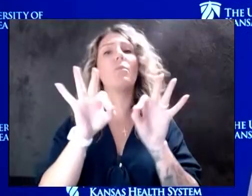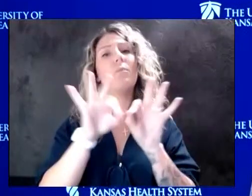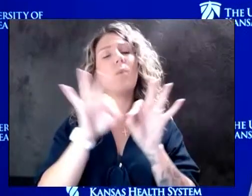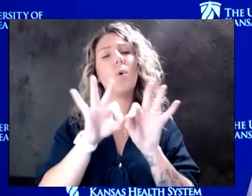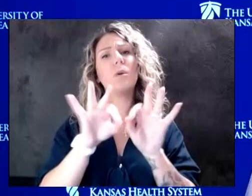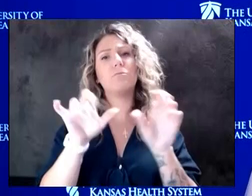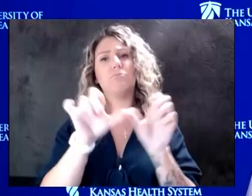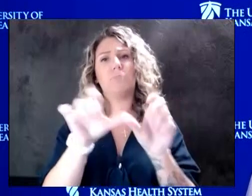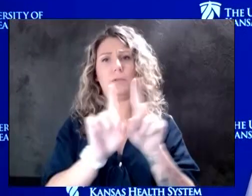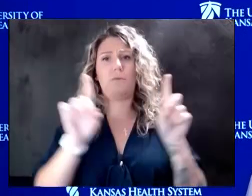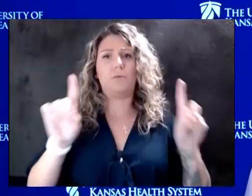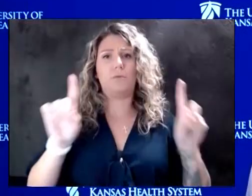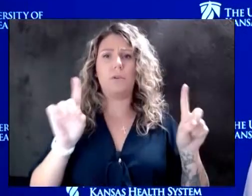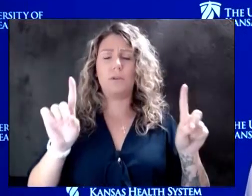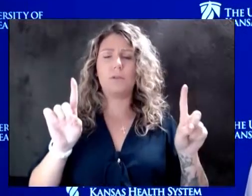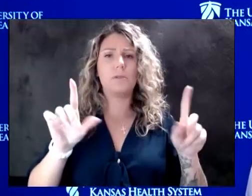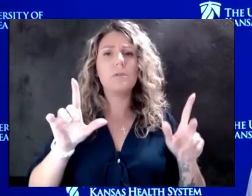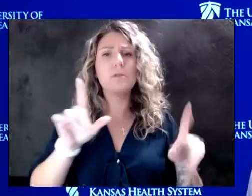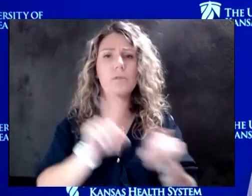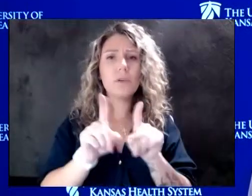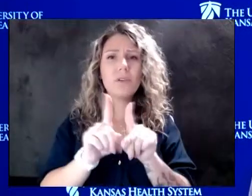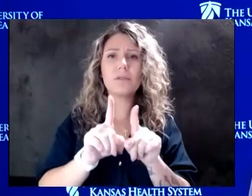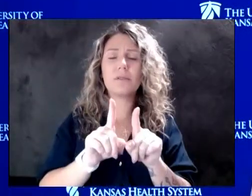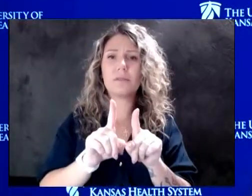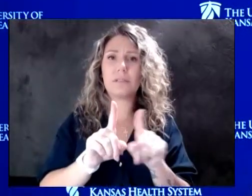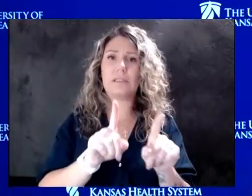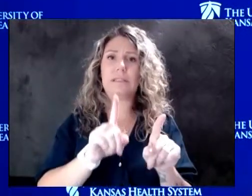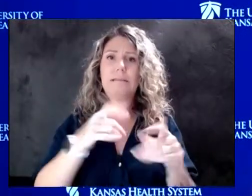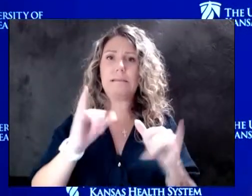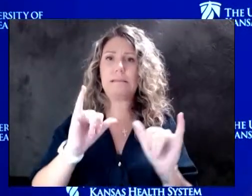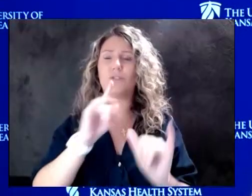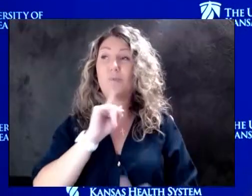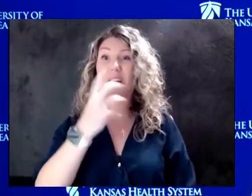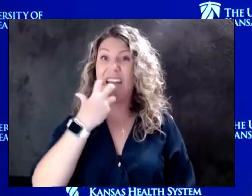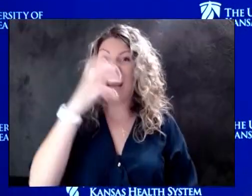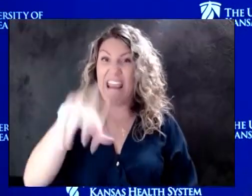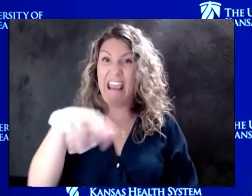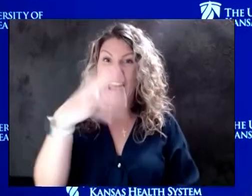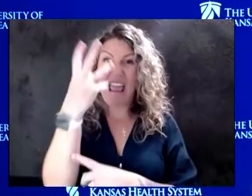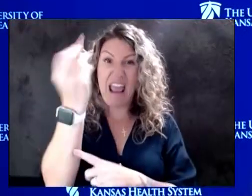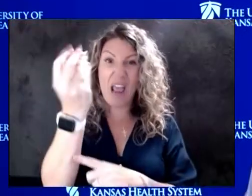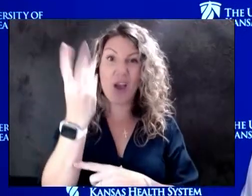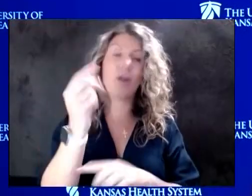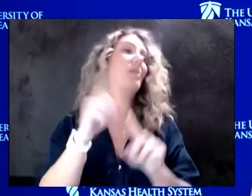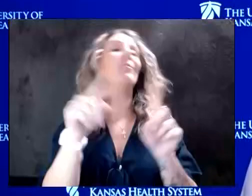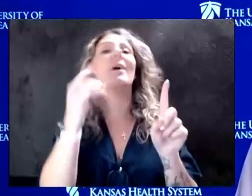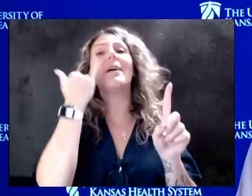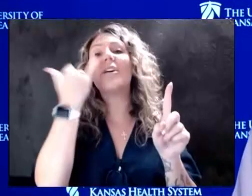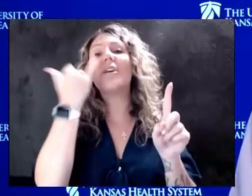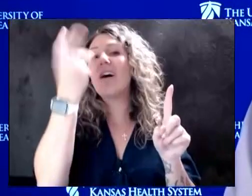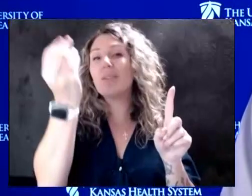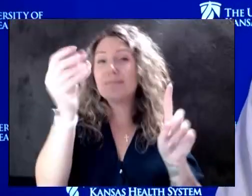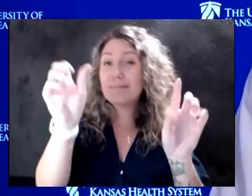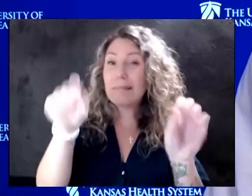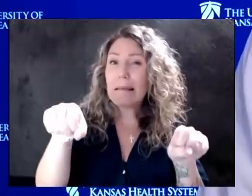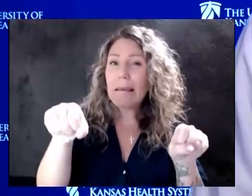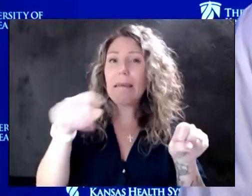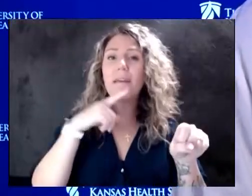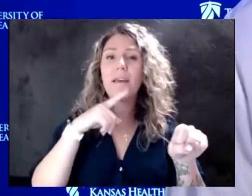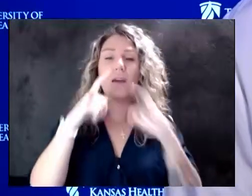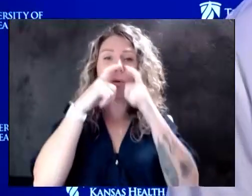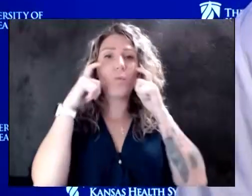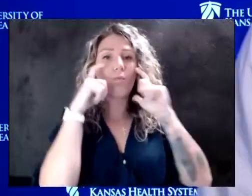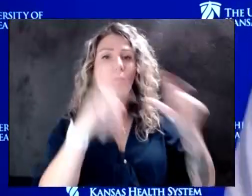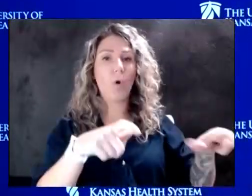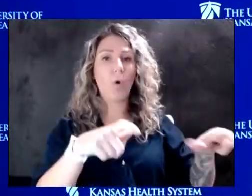You know, it's still, although it's really hot, it's not, you know, if you can do things outside and get outside, you can take off the mask. But we know